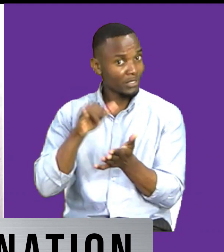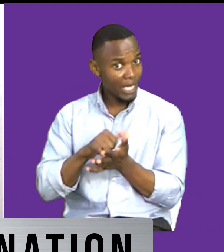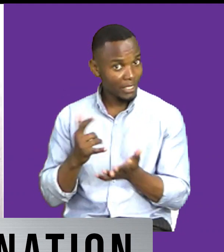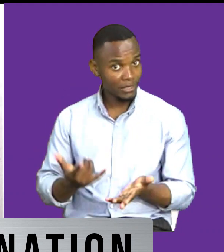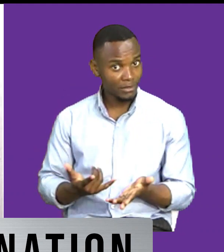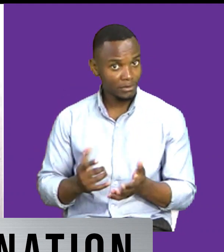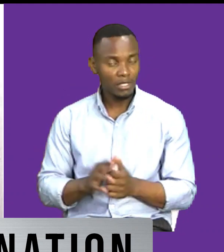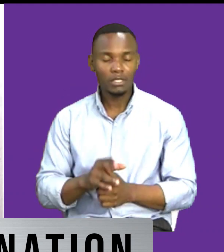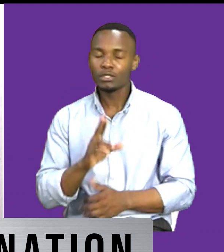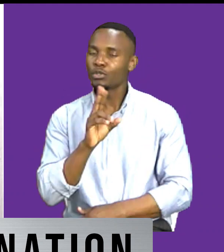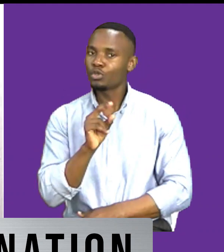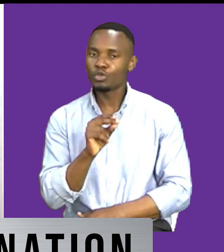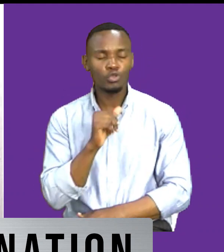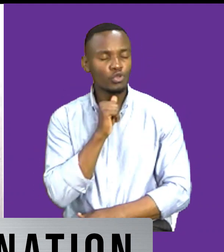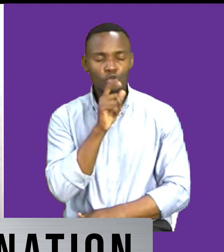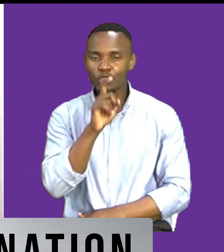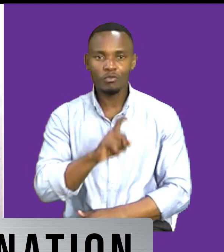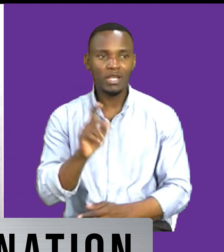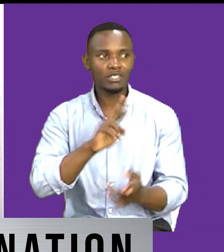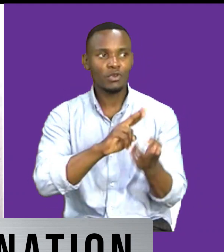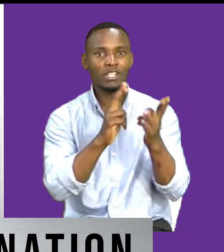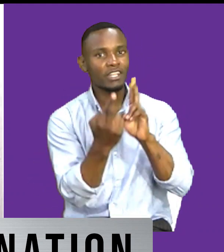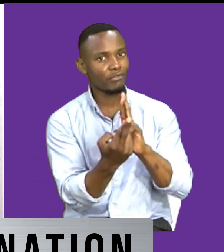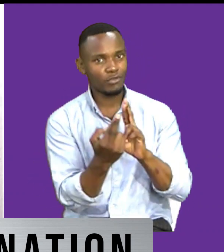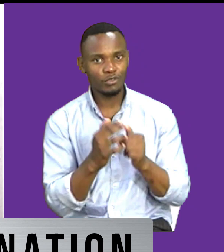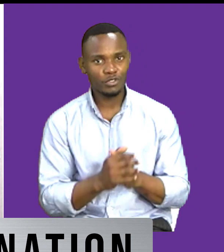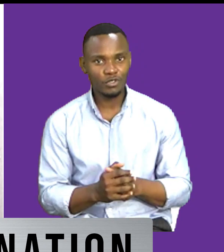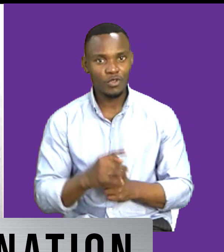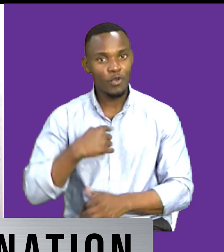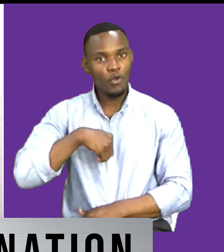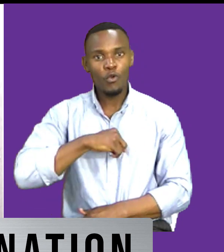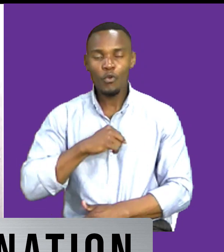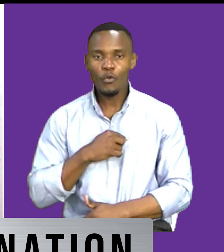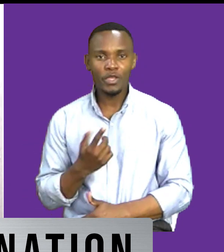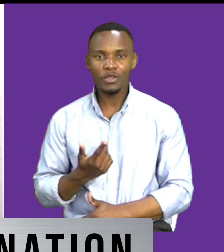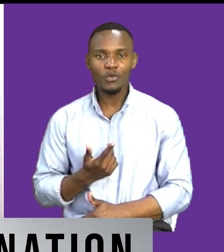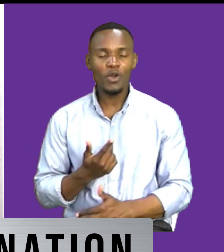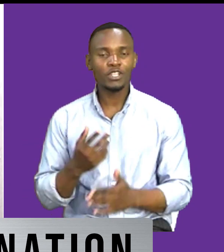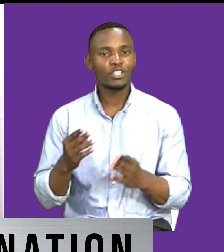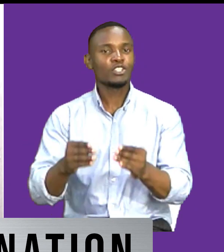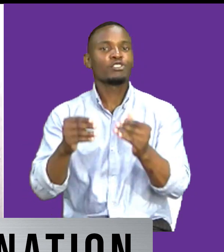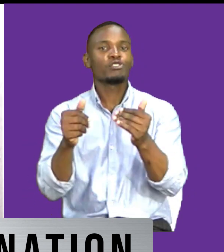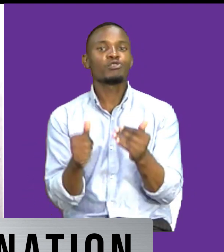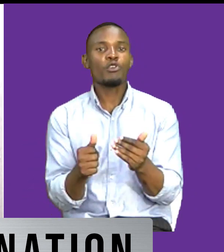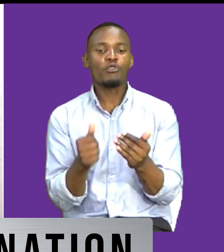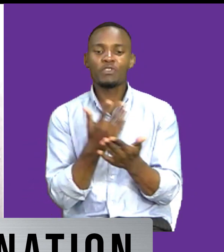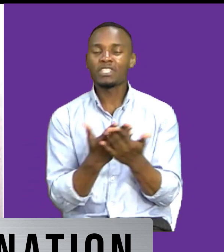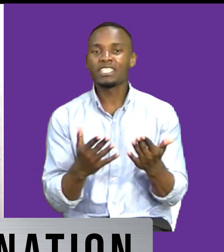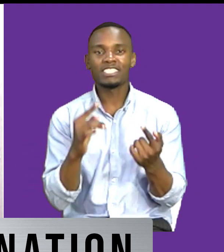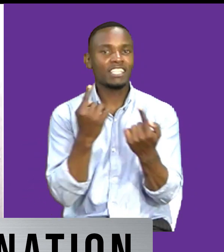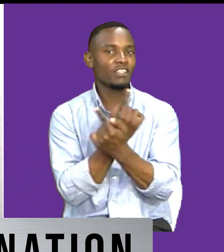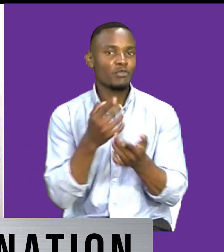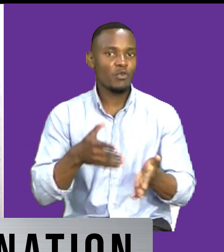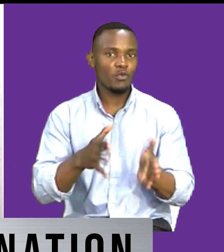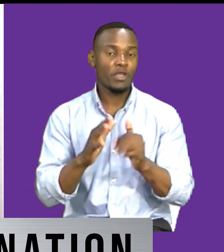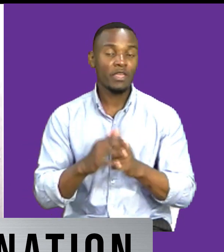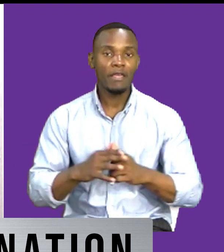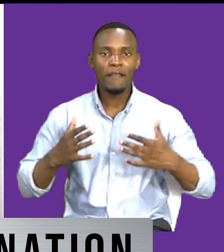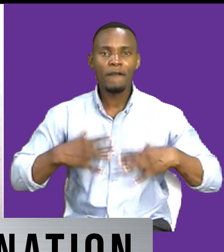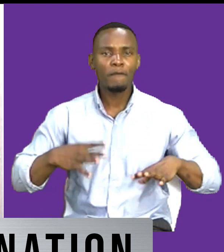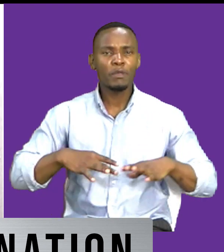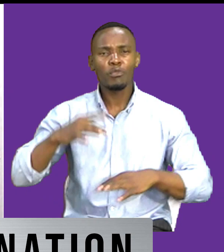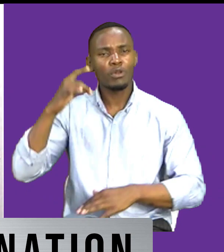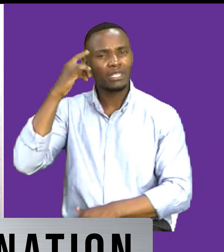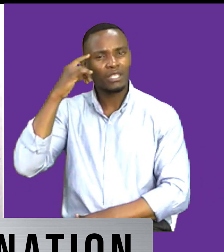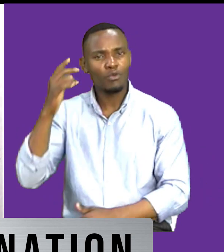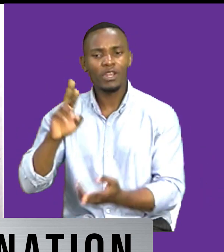to be a revolution. Jonah, we address this thing in a different way, because people think revolution is always has to be bloody, has